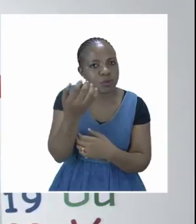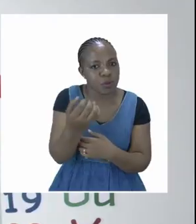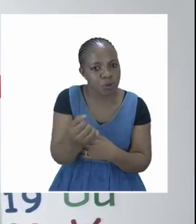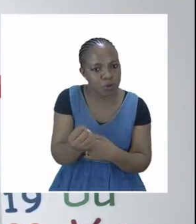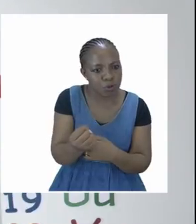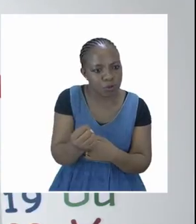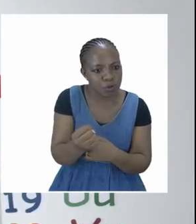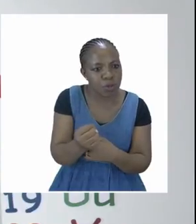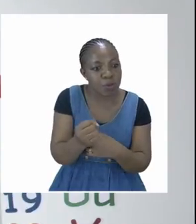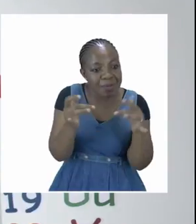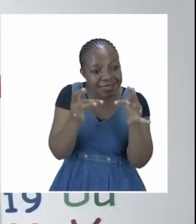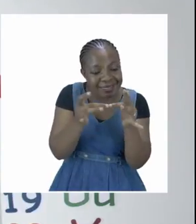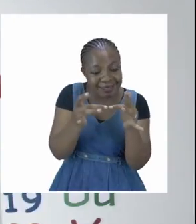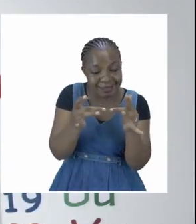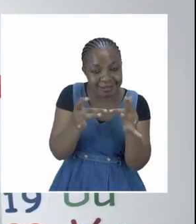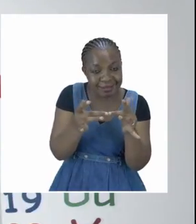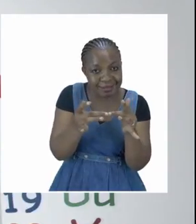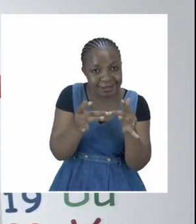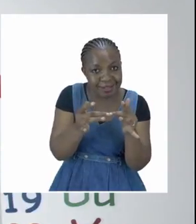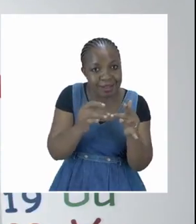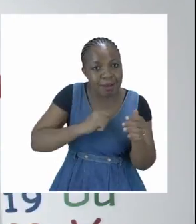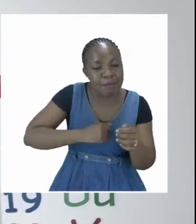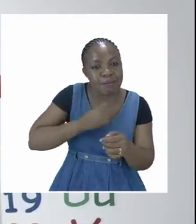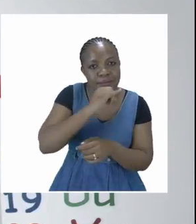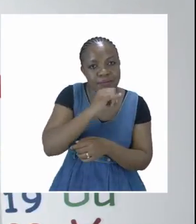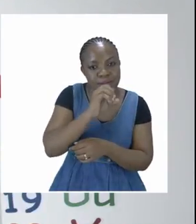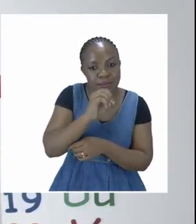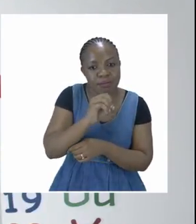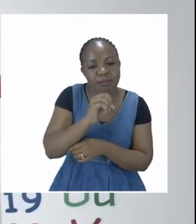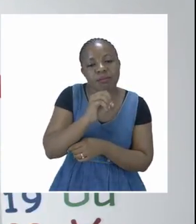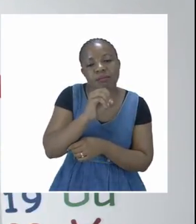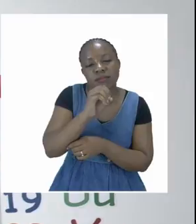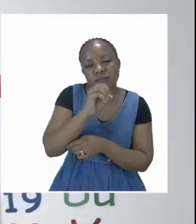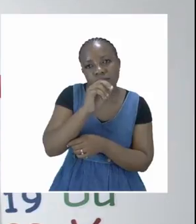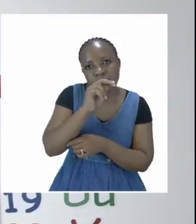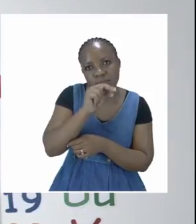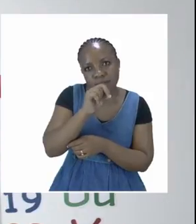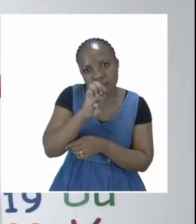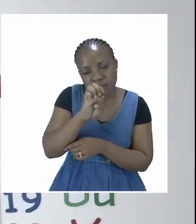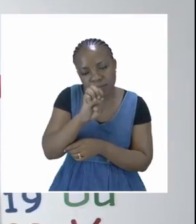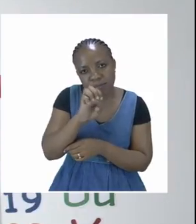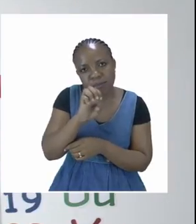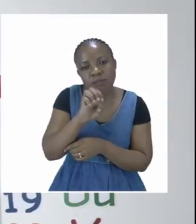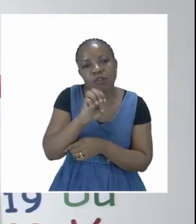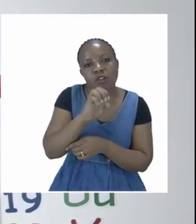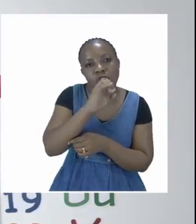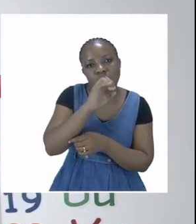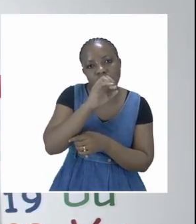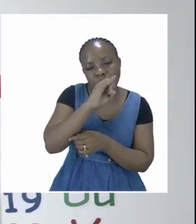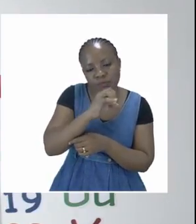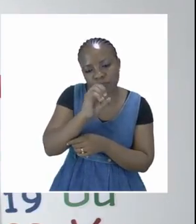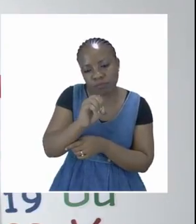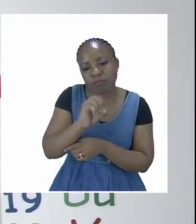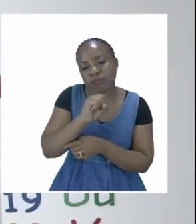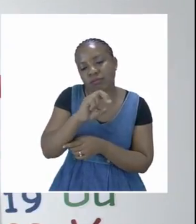our online platforms, My Zone and Zoshi Facebook pages, and in addition,